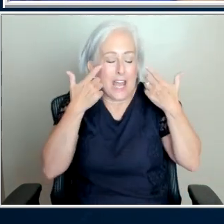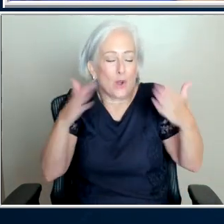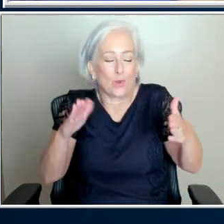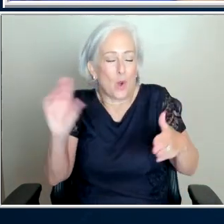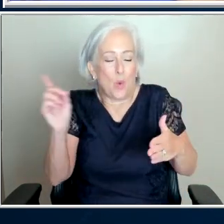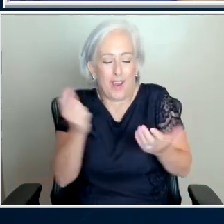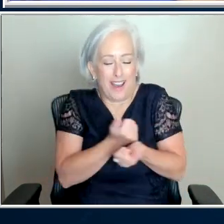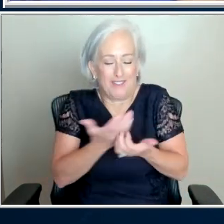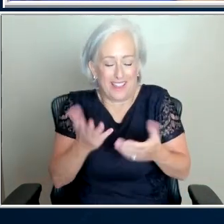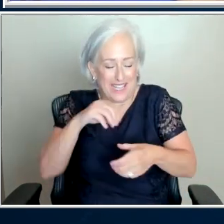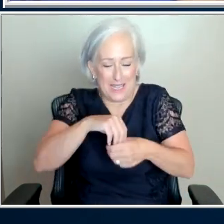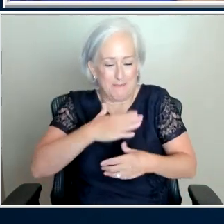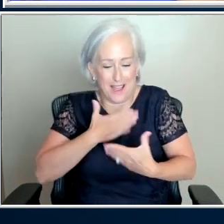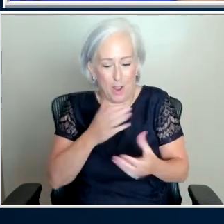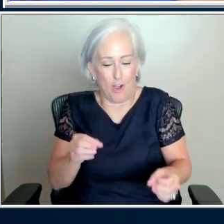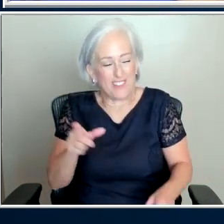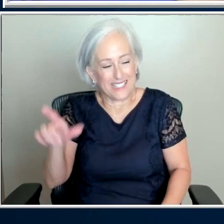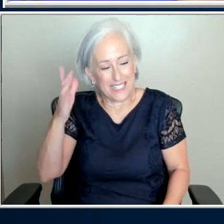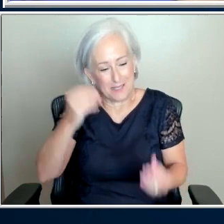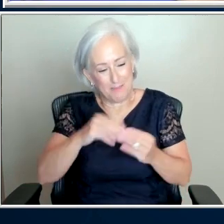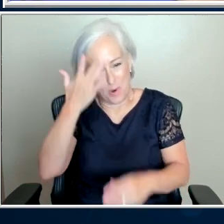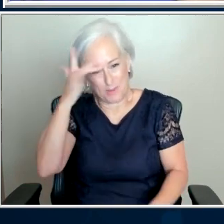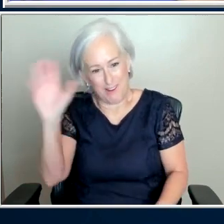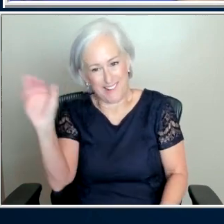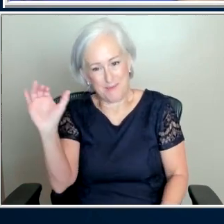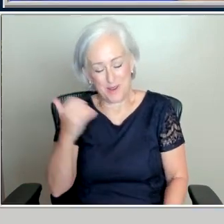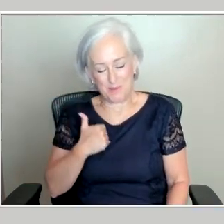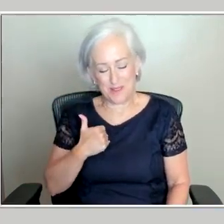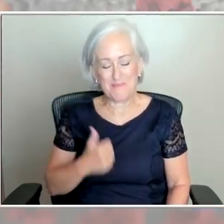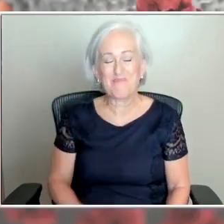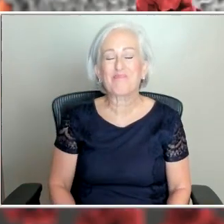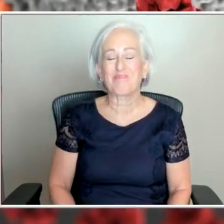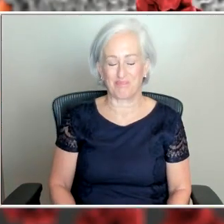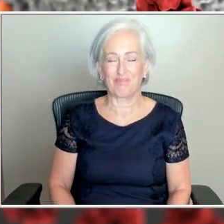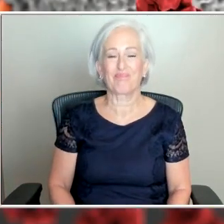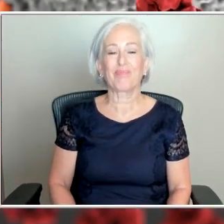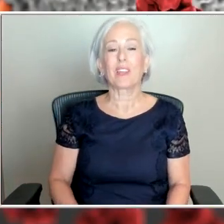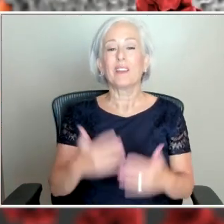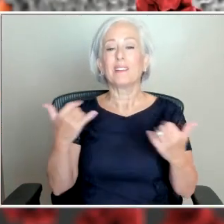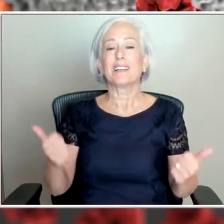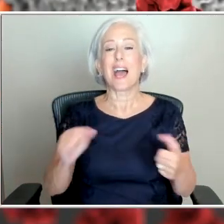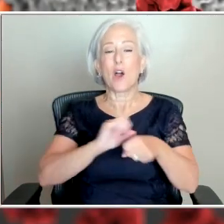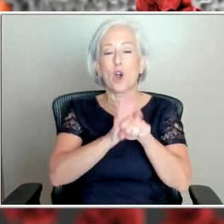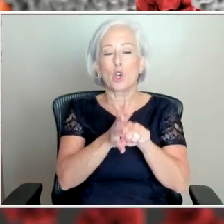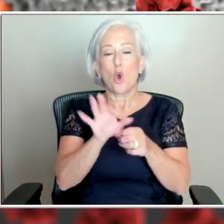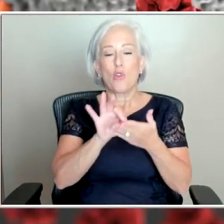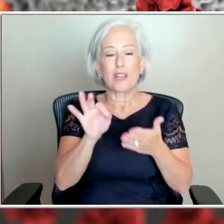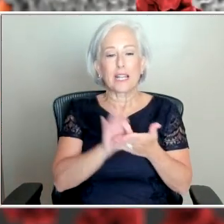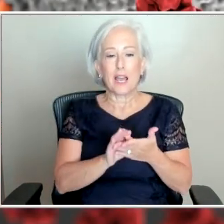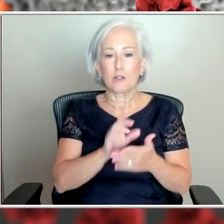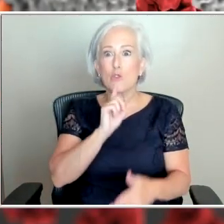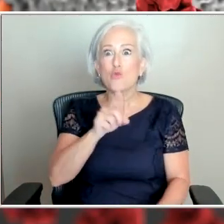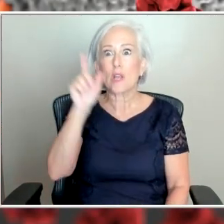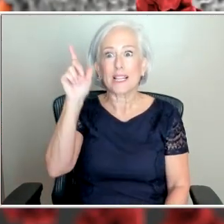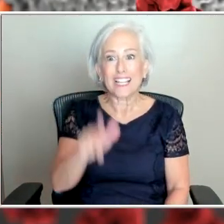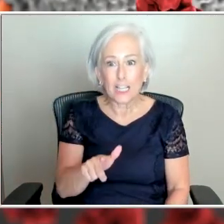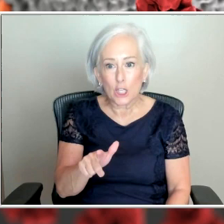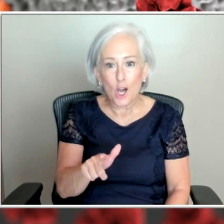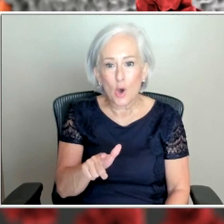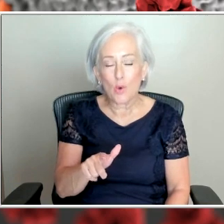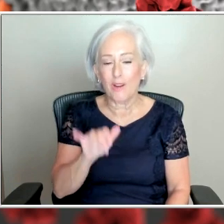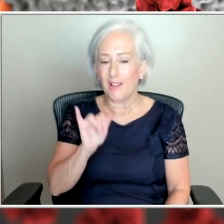a lot smarter than me in that. So, but yeah, right now for the COVID count, again, our counts have been really low. That's really good for